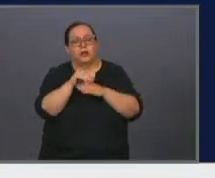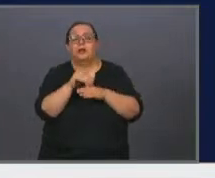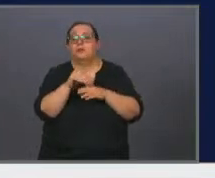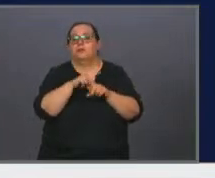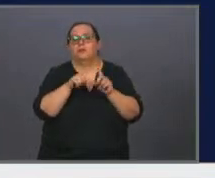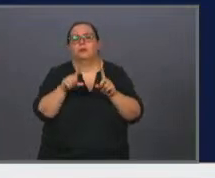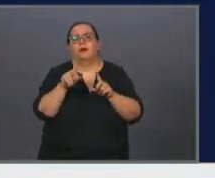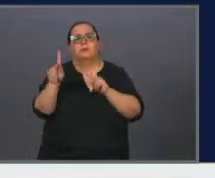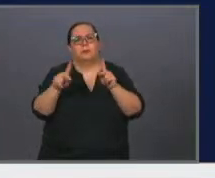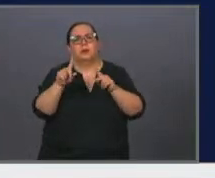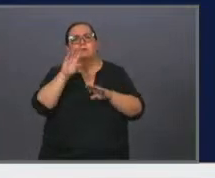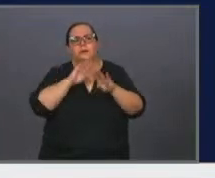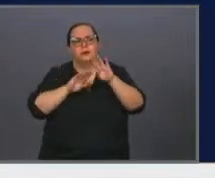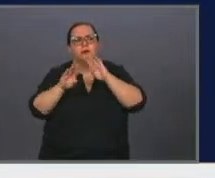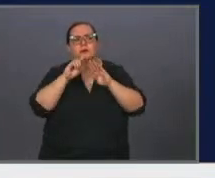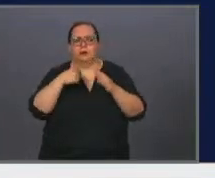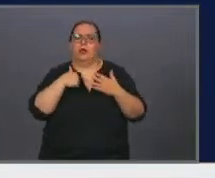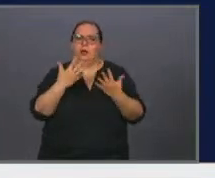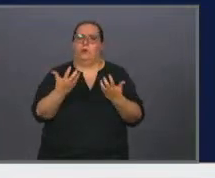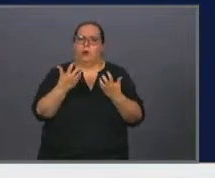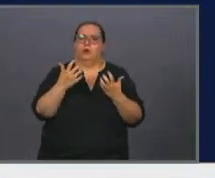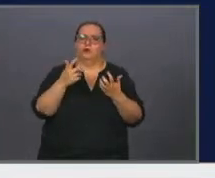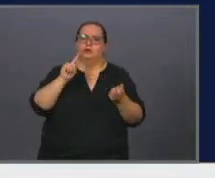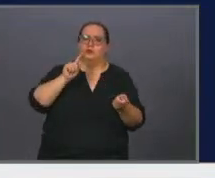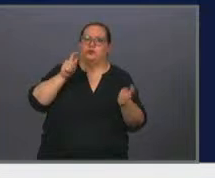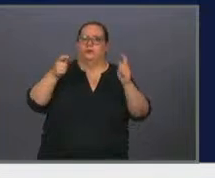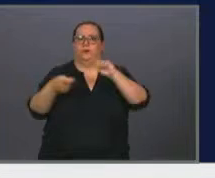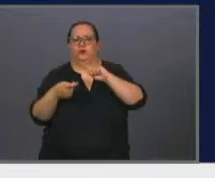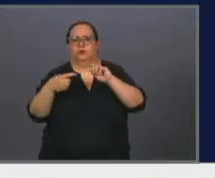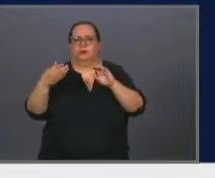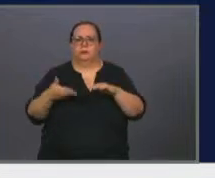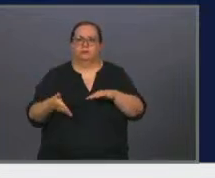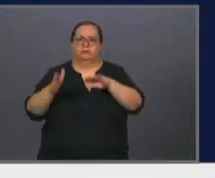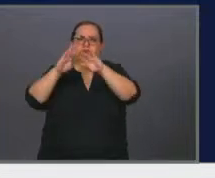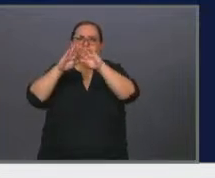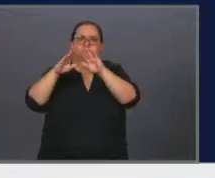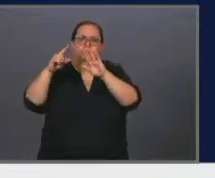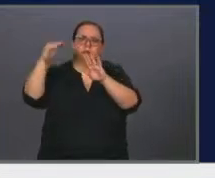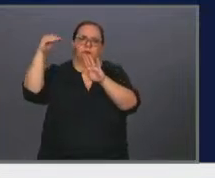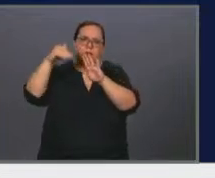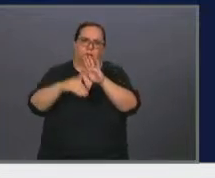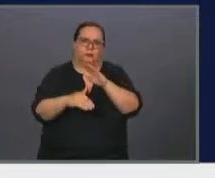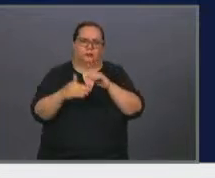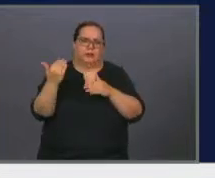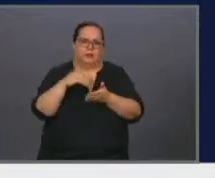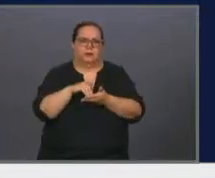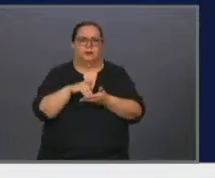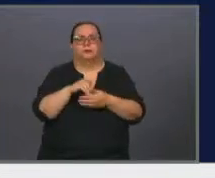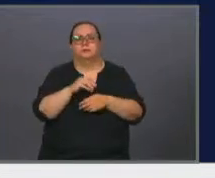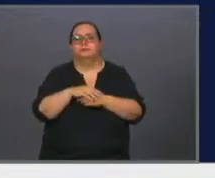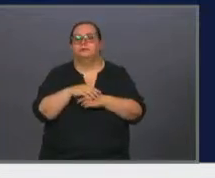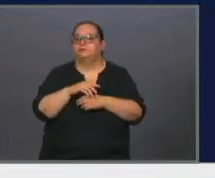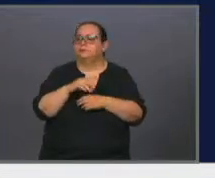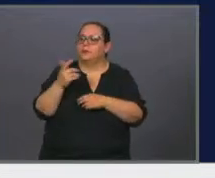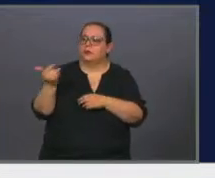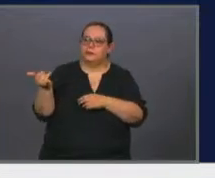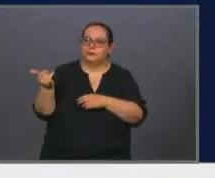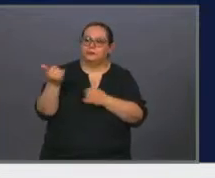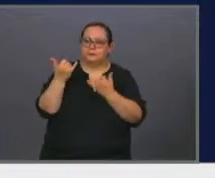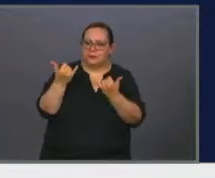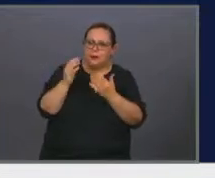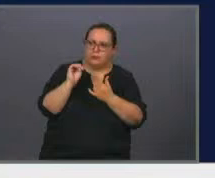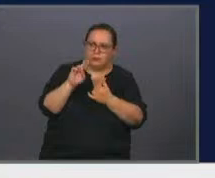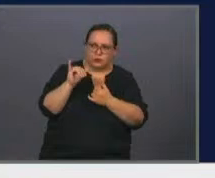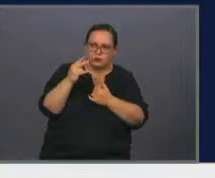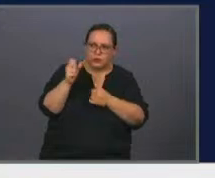want to be somebody that can reverse this trend, and I want the opportunity to do that. Mr. Jones, same question, a lot of frustration